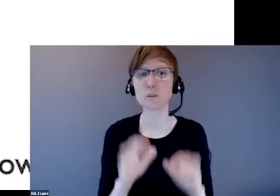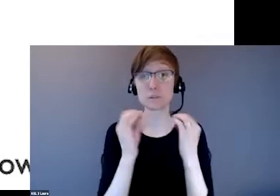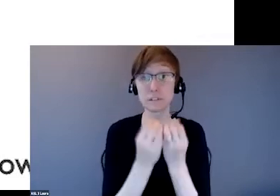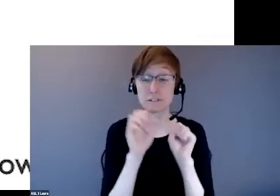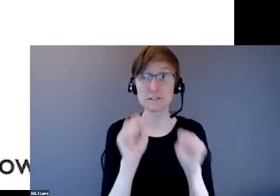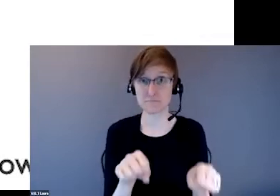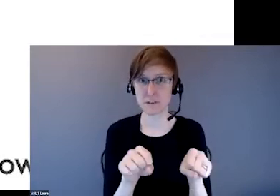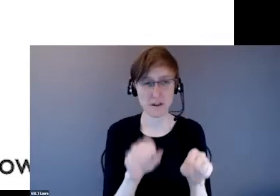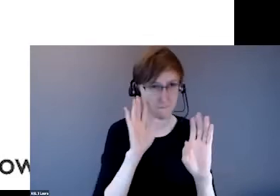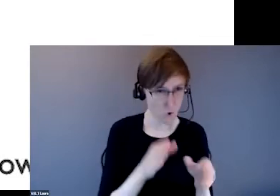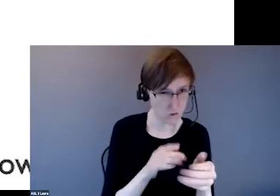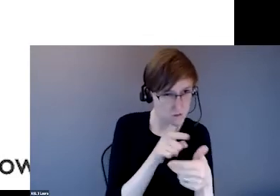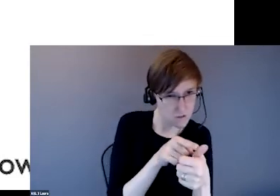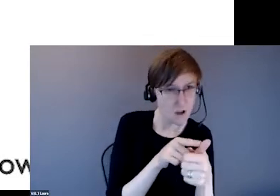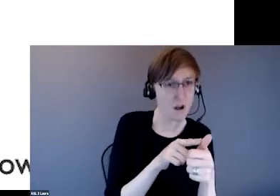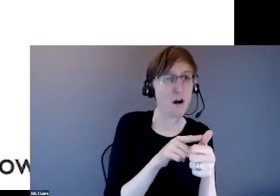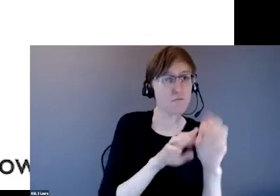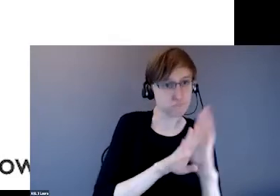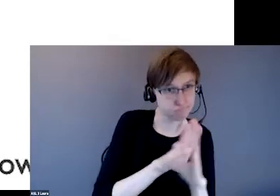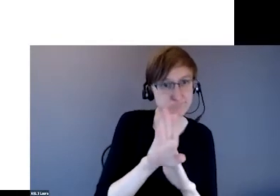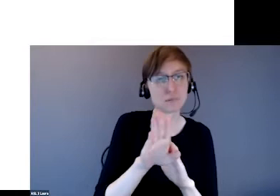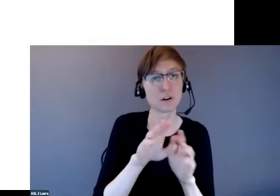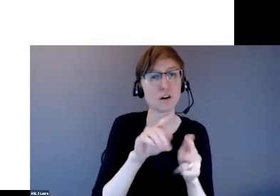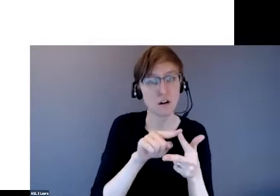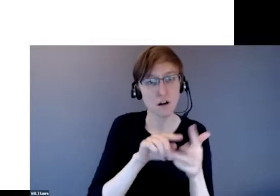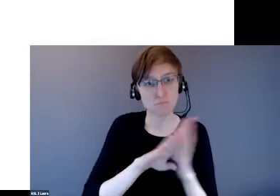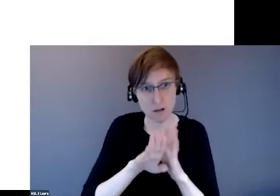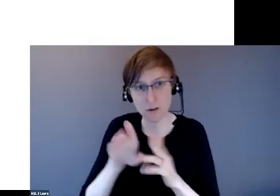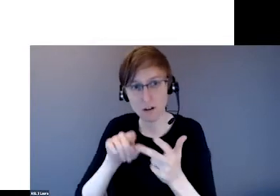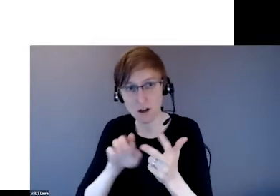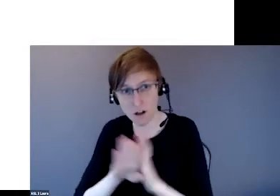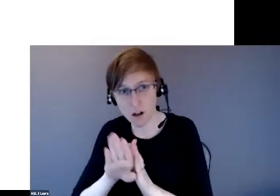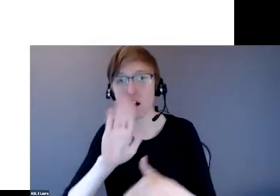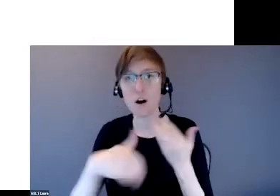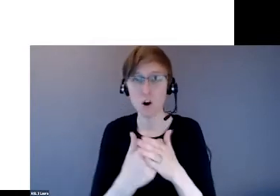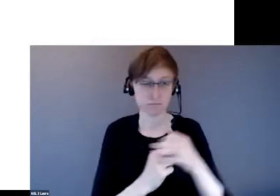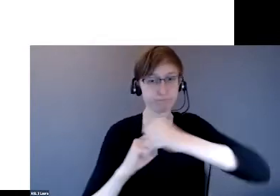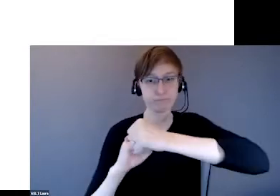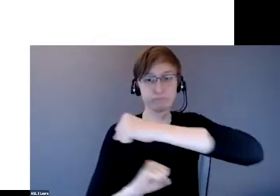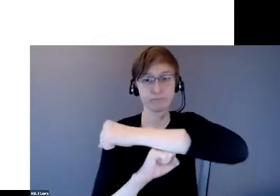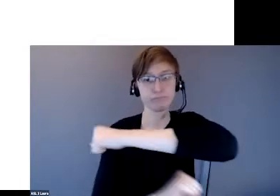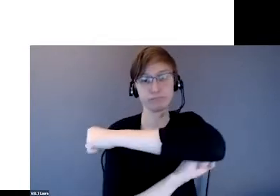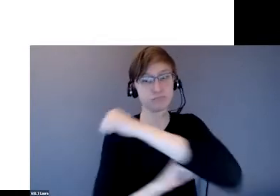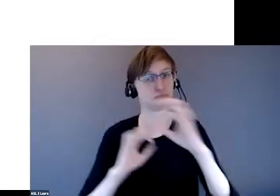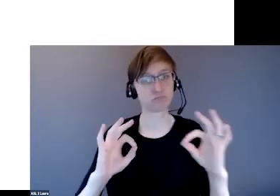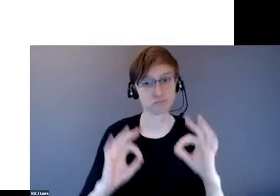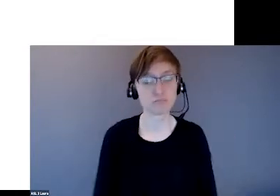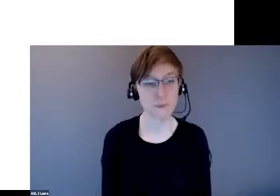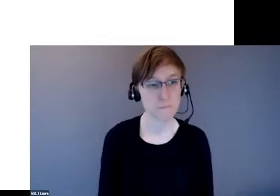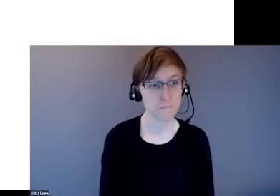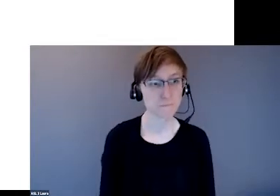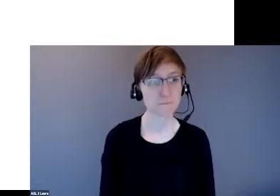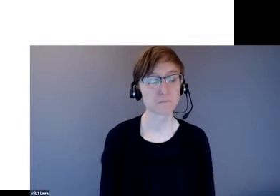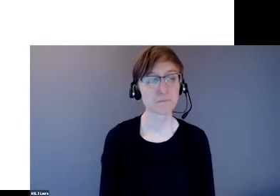their career after they have entered an organization. So I'm going to go through each of those three pillars